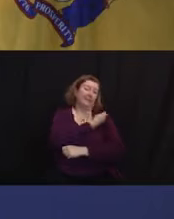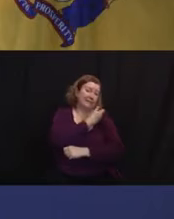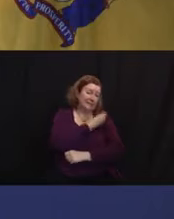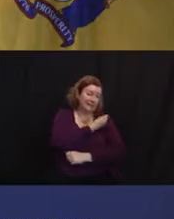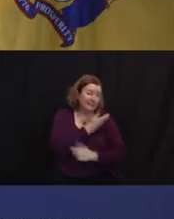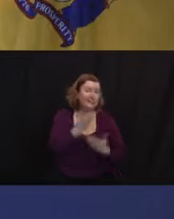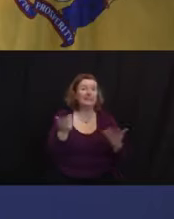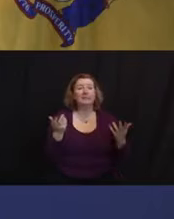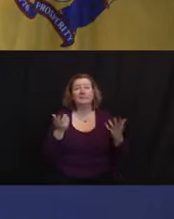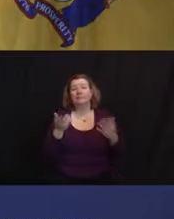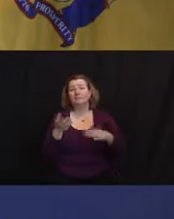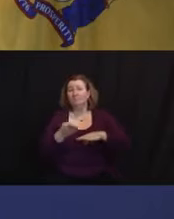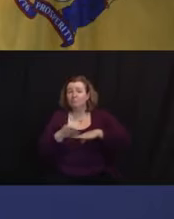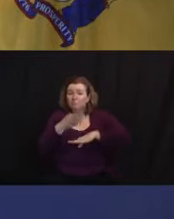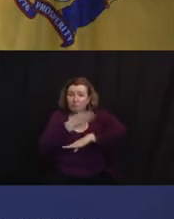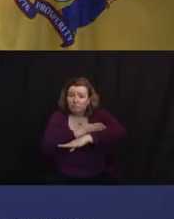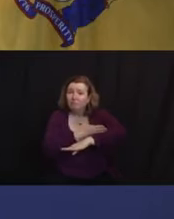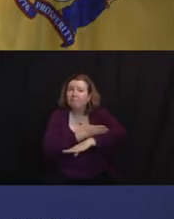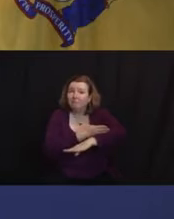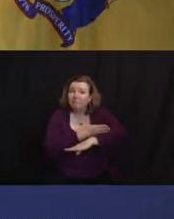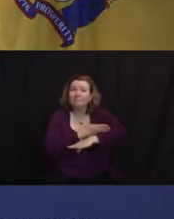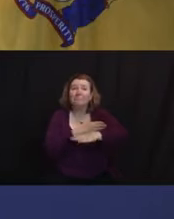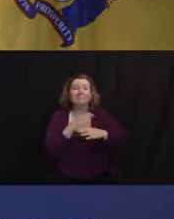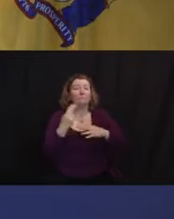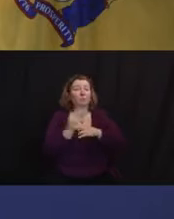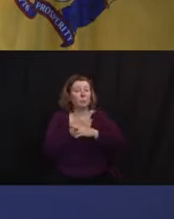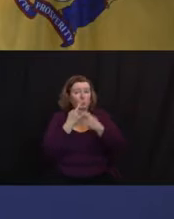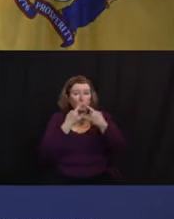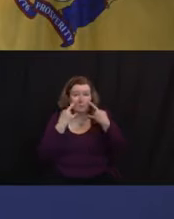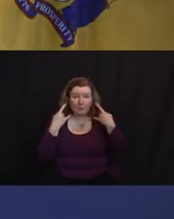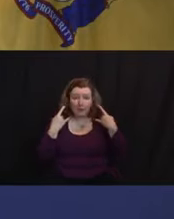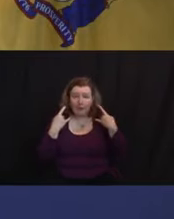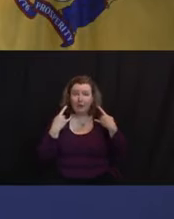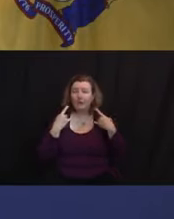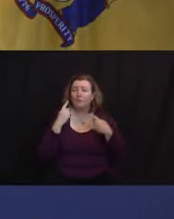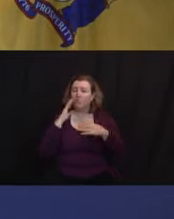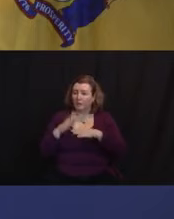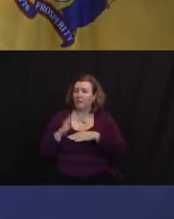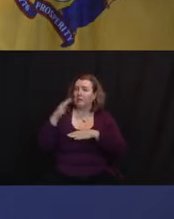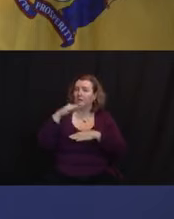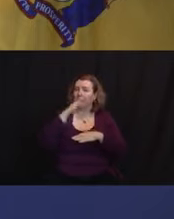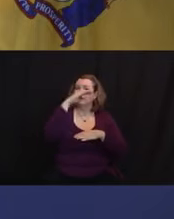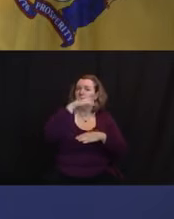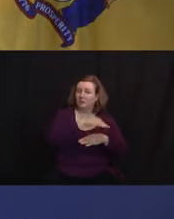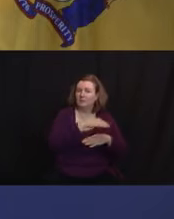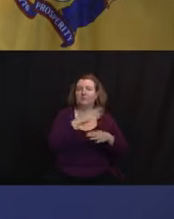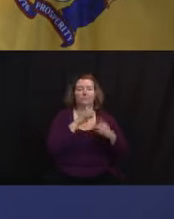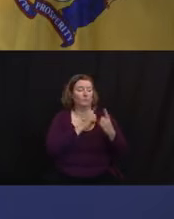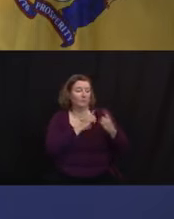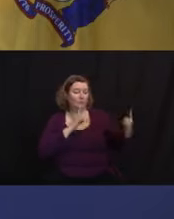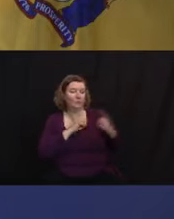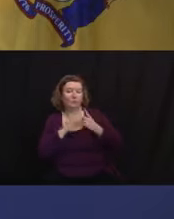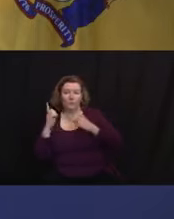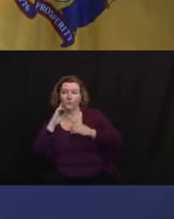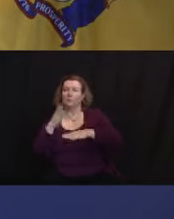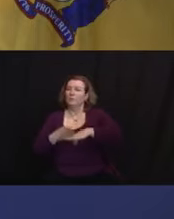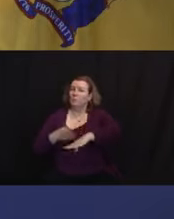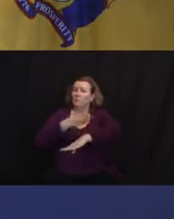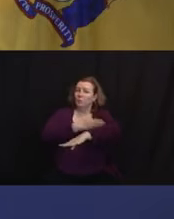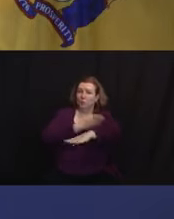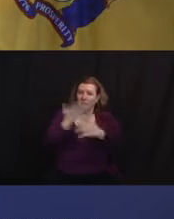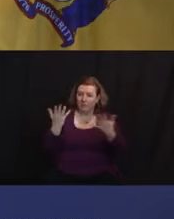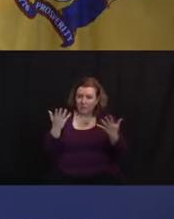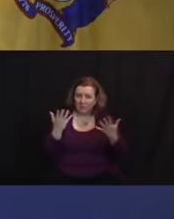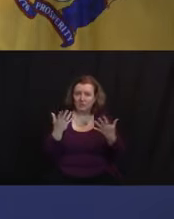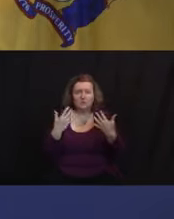model. And the more we continue to wear our masks and keep social distances, even after we've been vaccinated, we can further